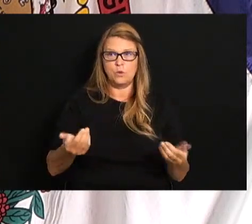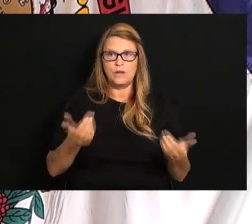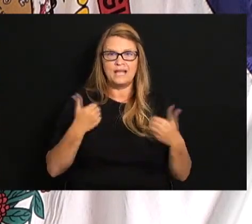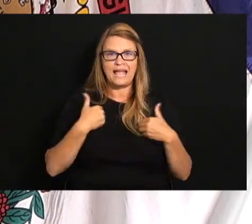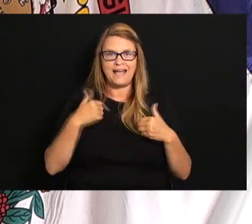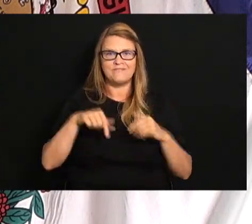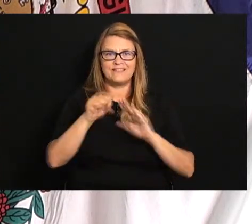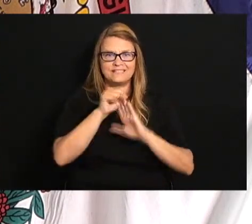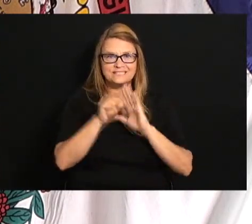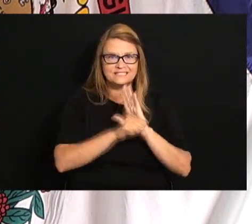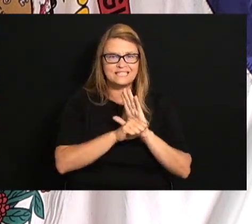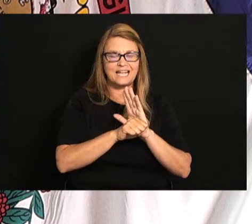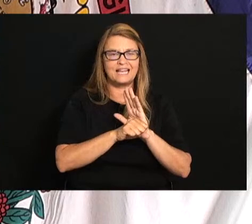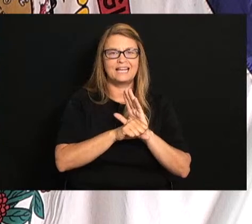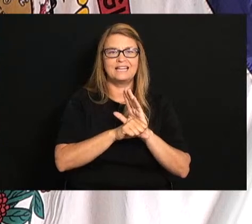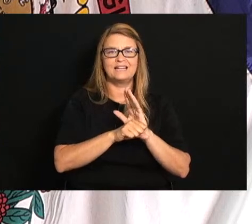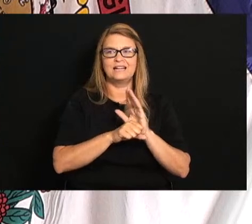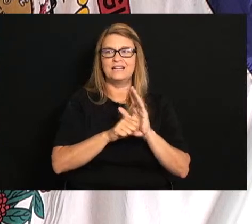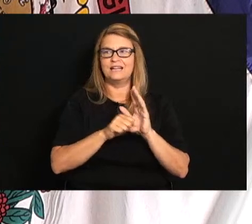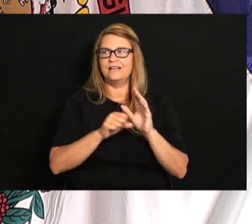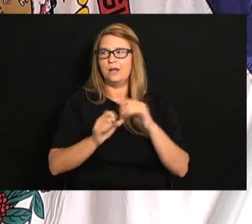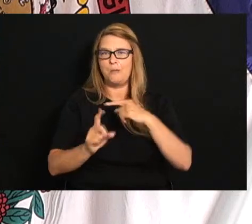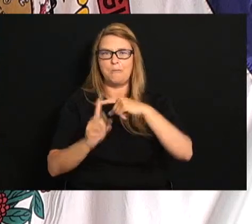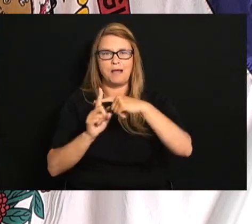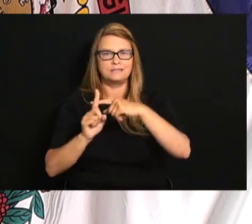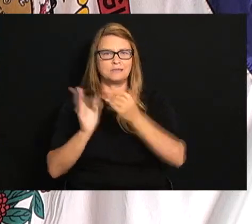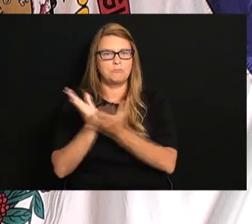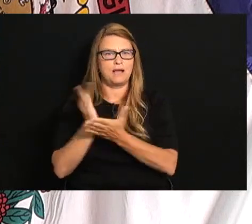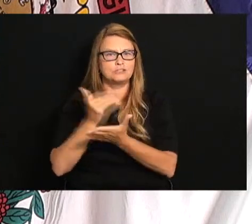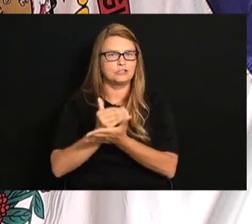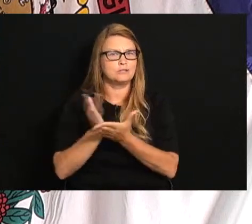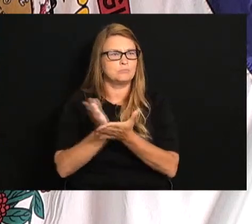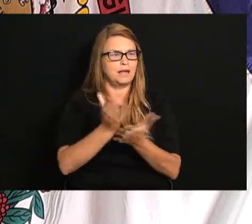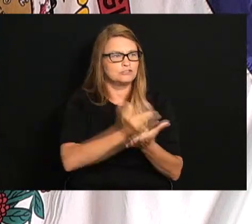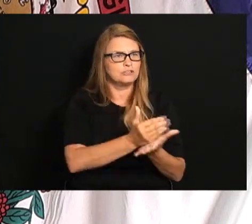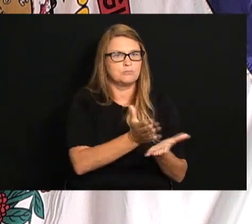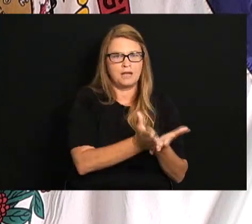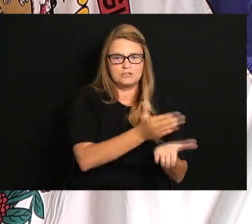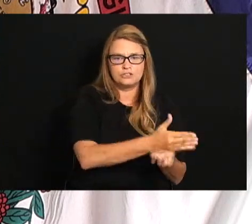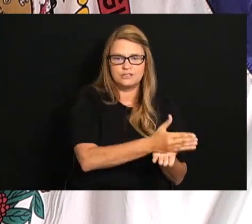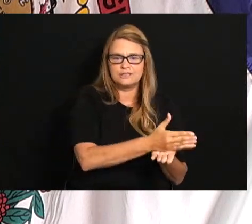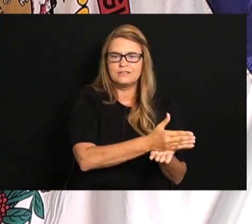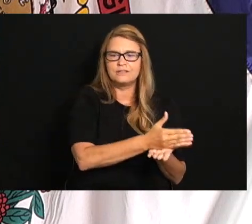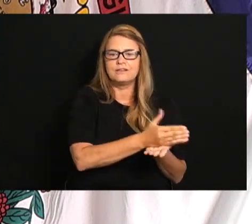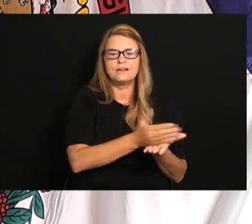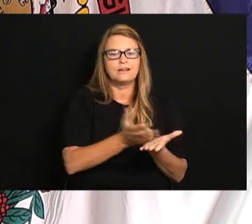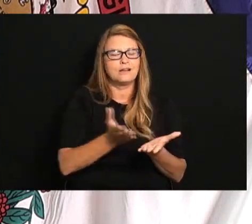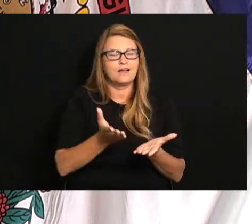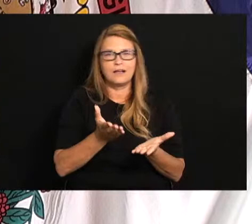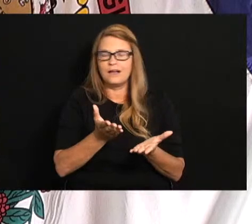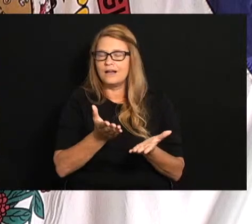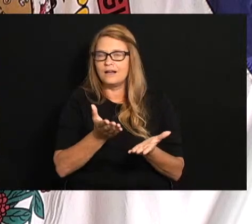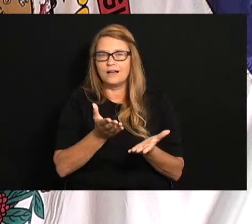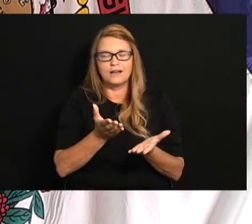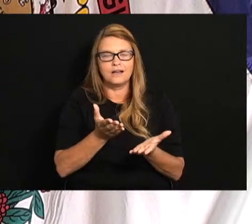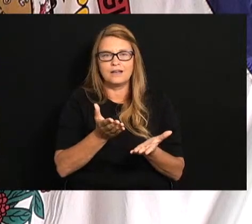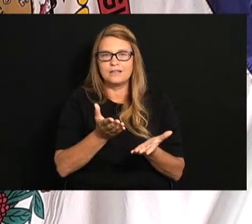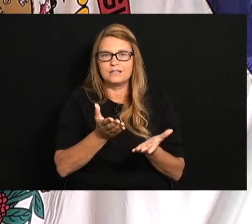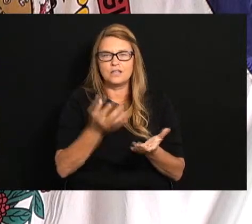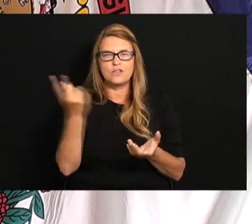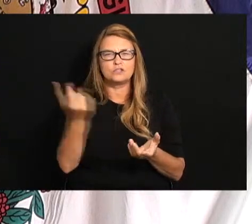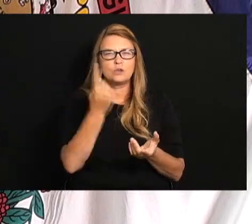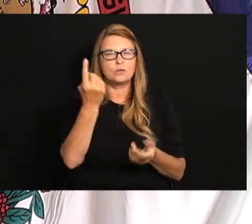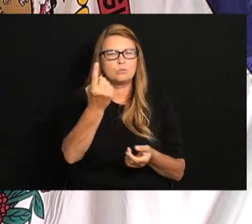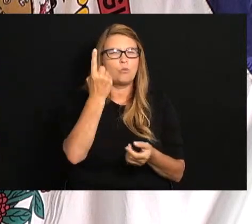state cooking and producing surplus after surplus beyond belief. You know, there's still always that looming